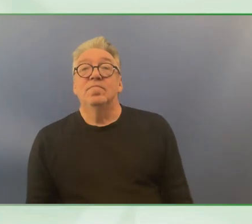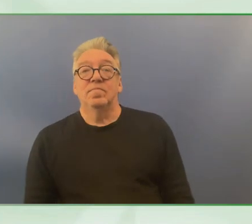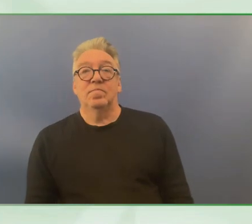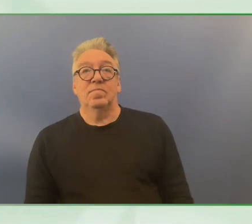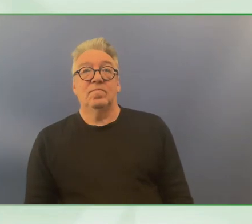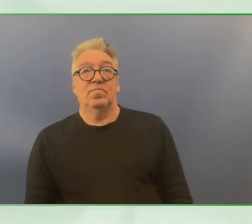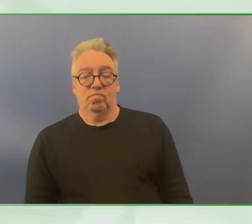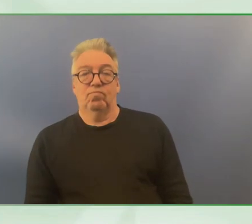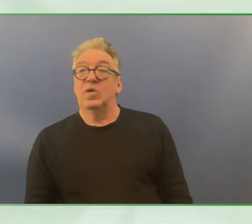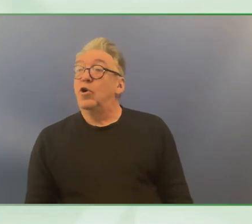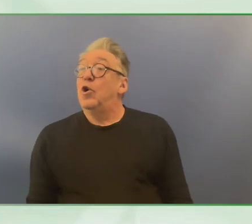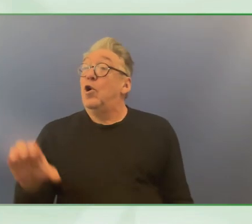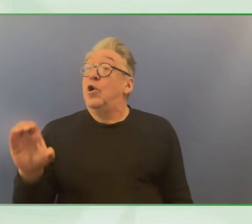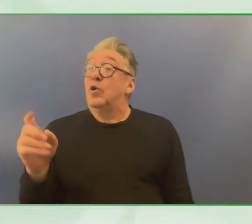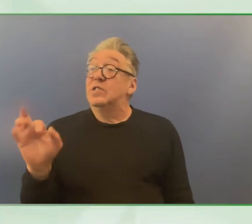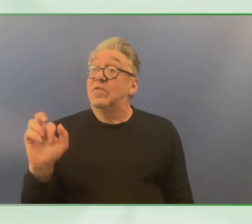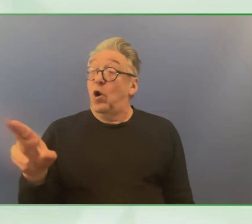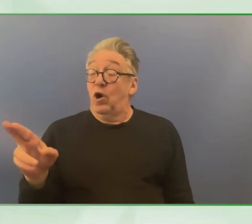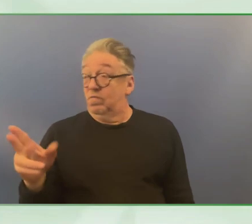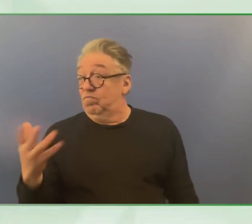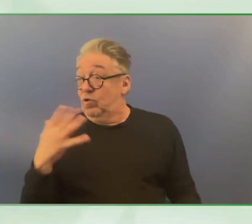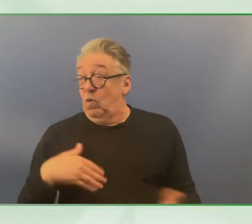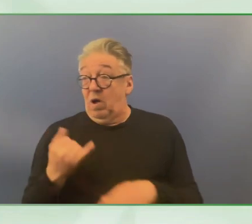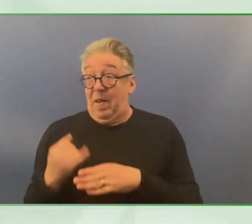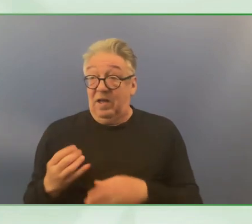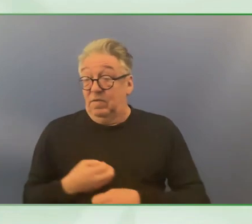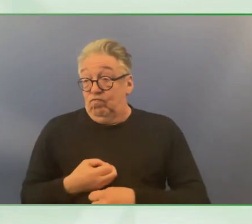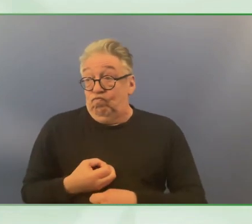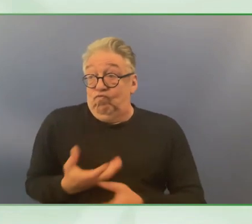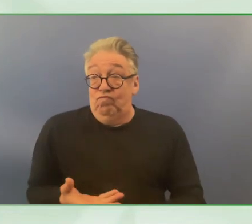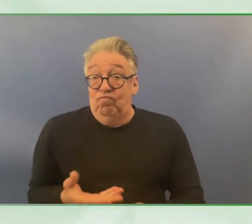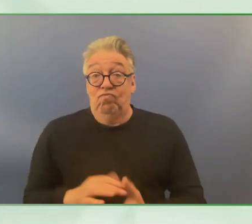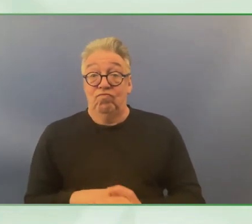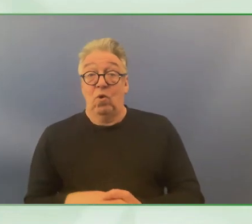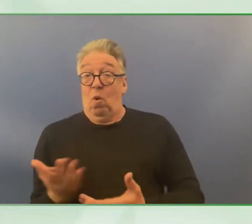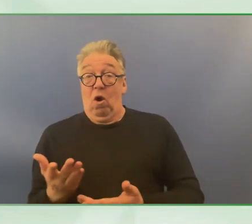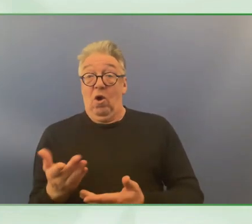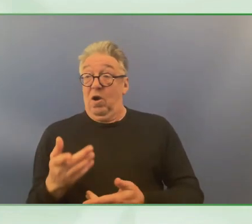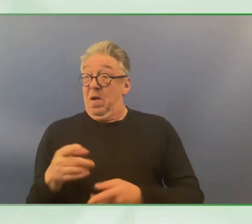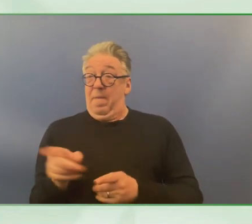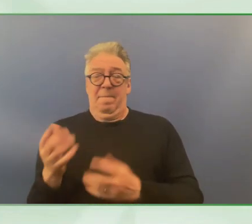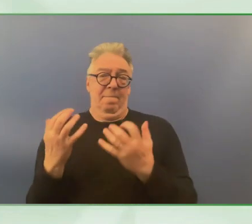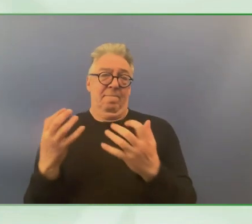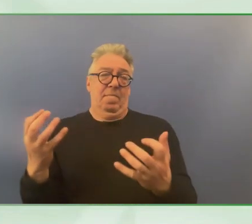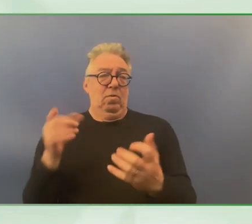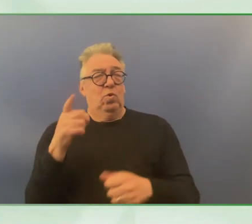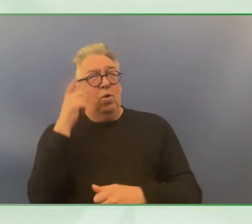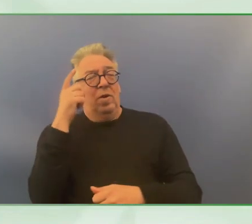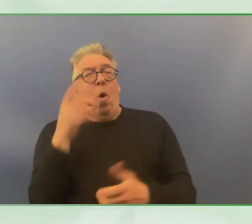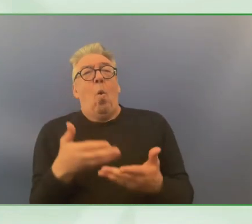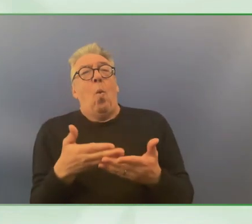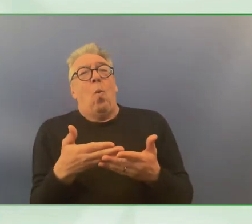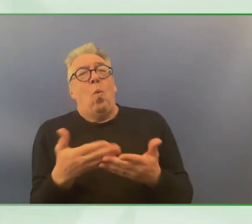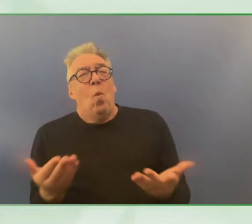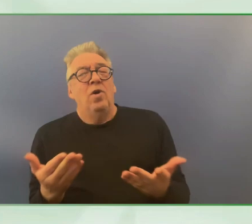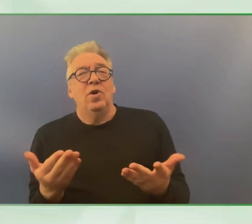Christopher, anything that comes to your mind that you would encourage people to think about when it comes to what type of data they might be interested